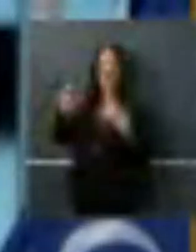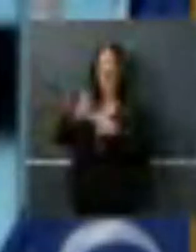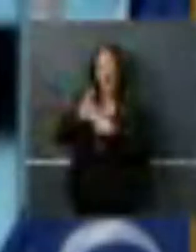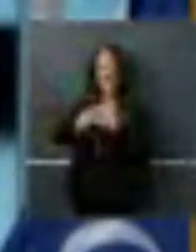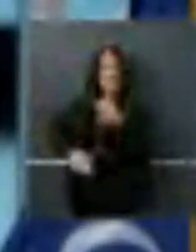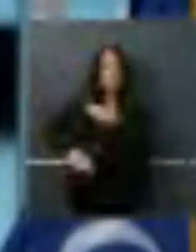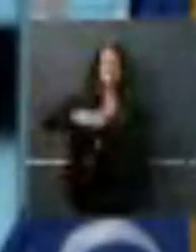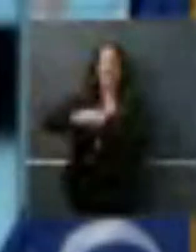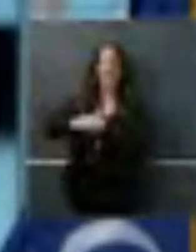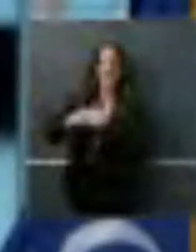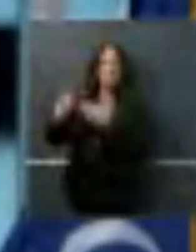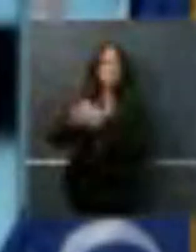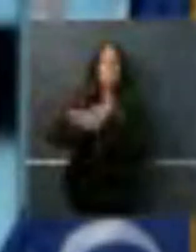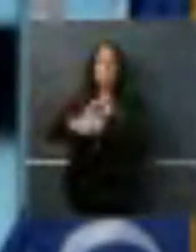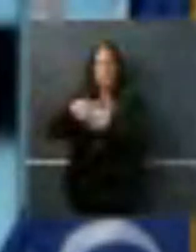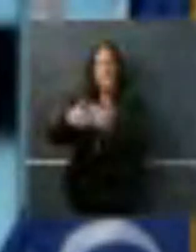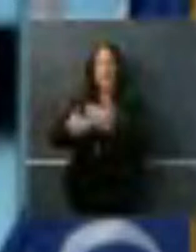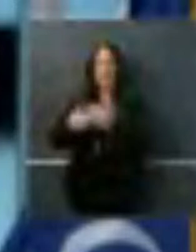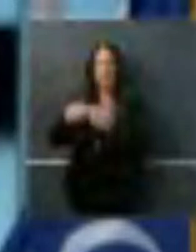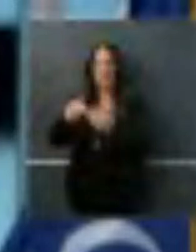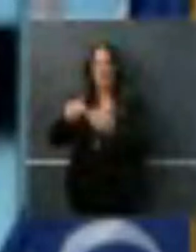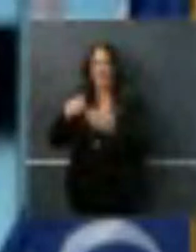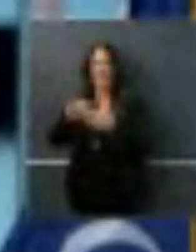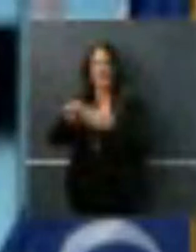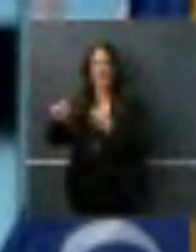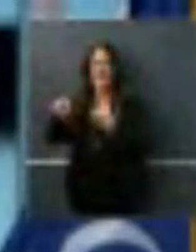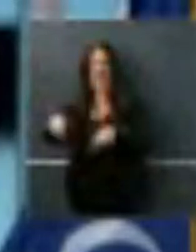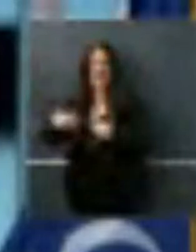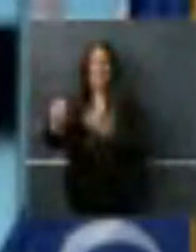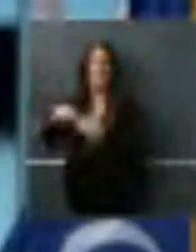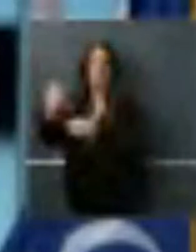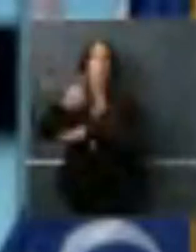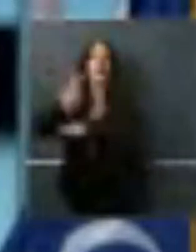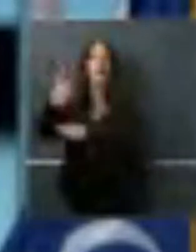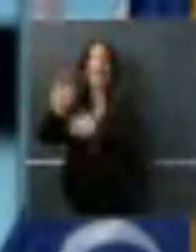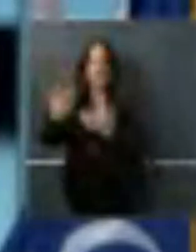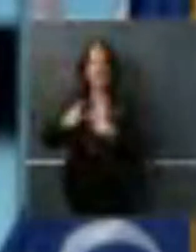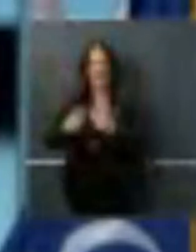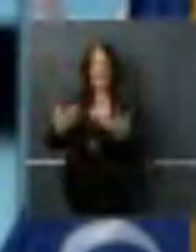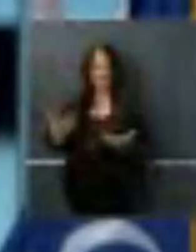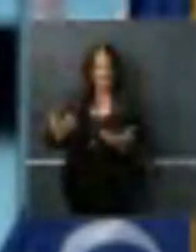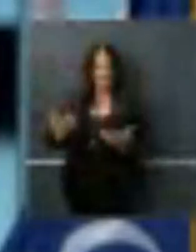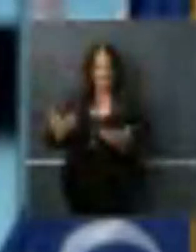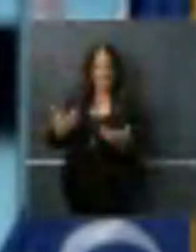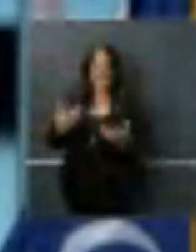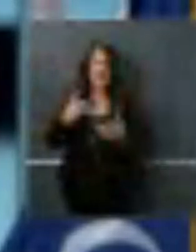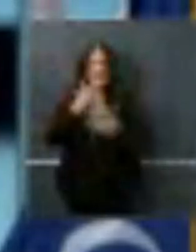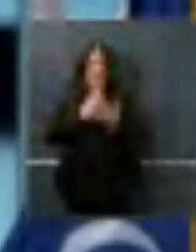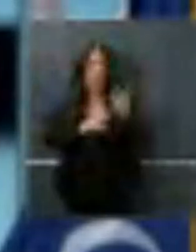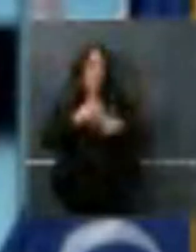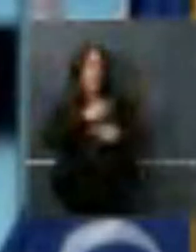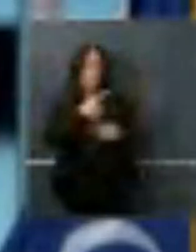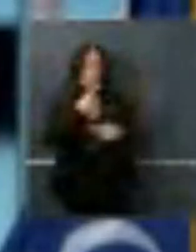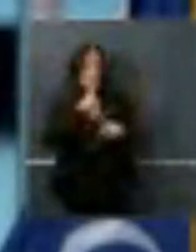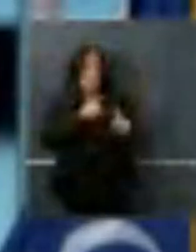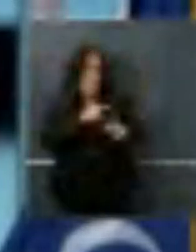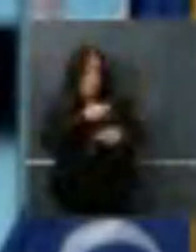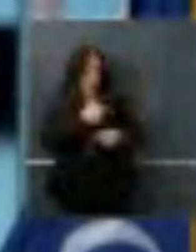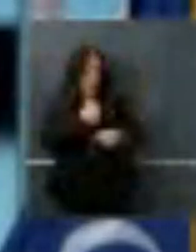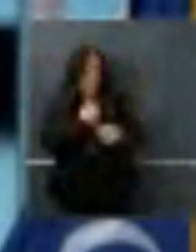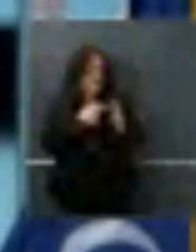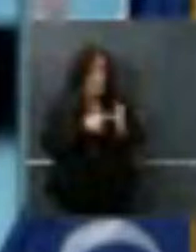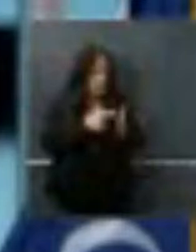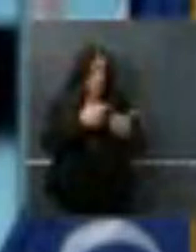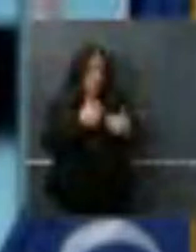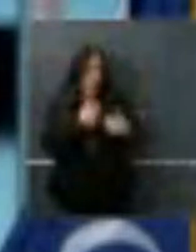However, as people are doing the screener for an appointment, even if you say you have symptoms and pre-existing conditions, people are still being told they don't qualify. Also, there is